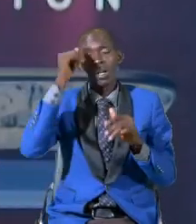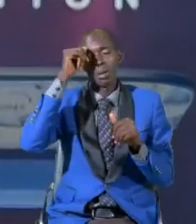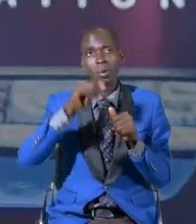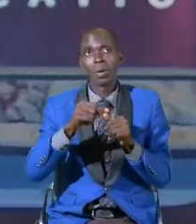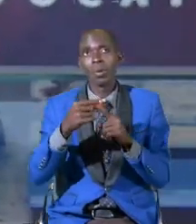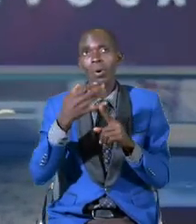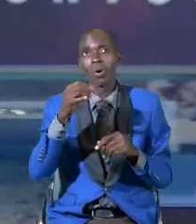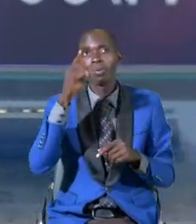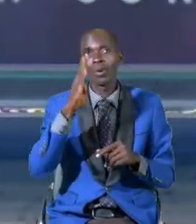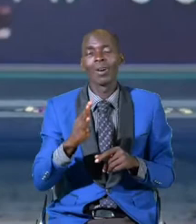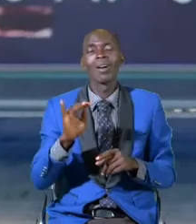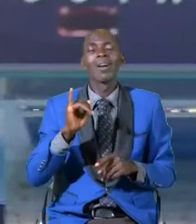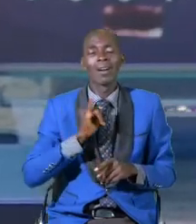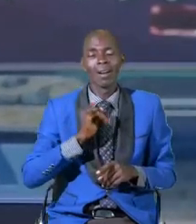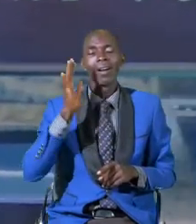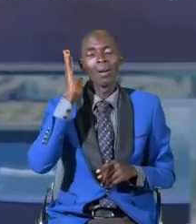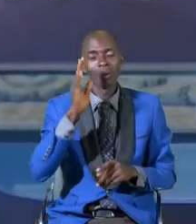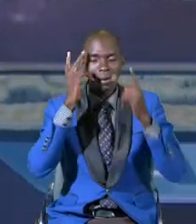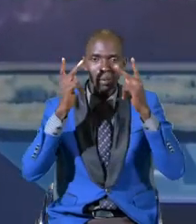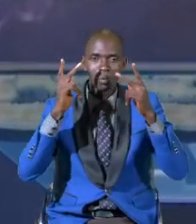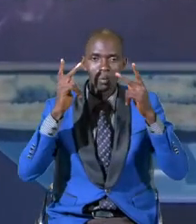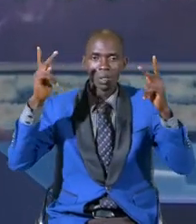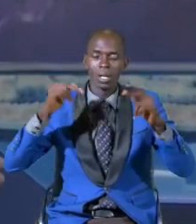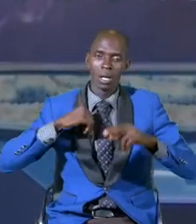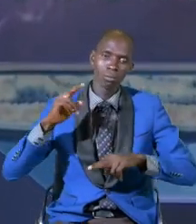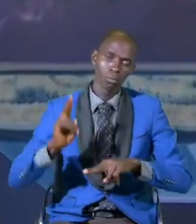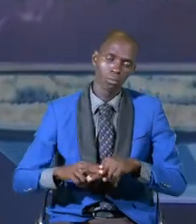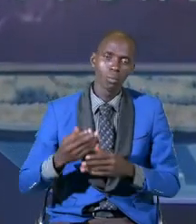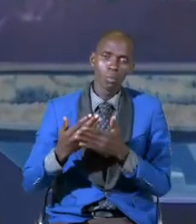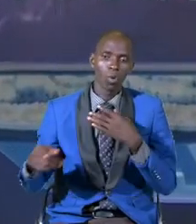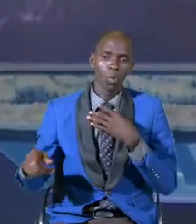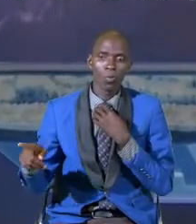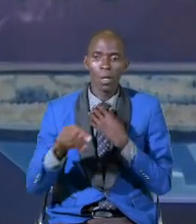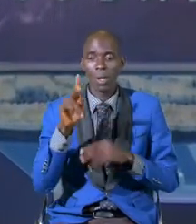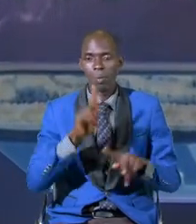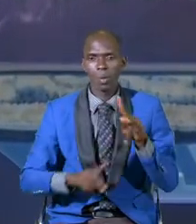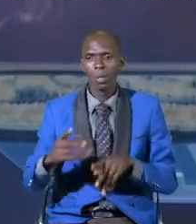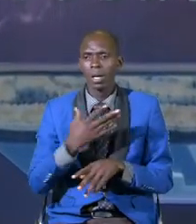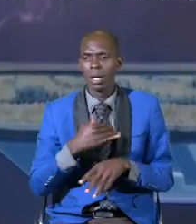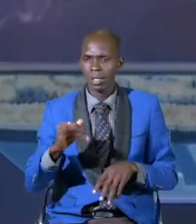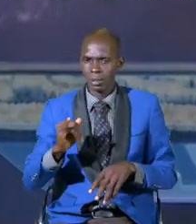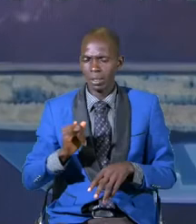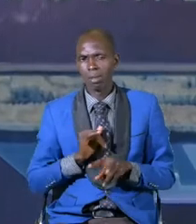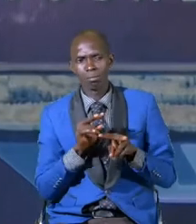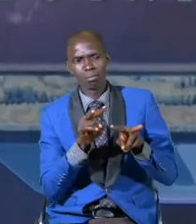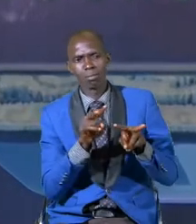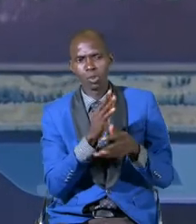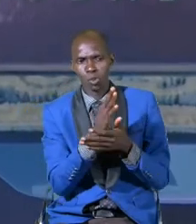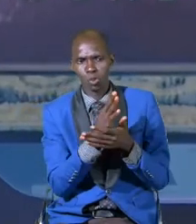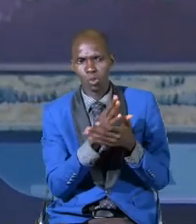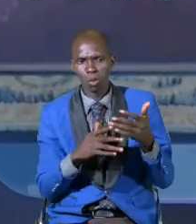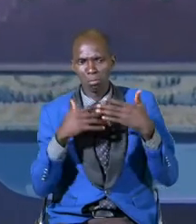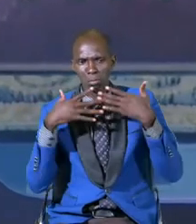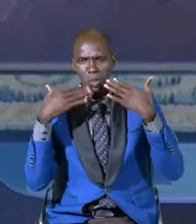I stand or sit before those interviewers and as I look at them, some of them smile, some of